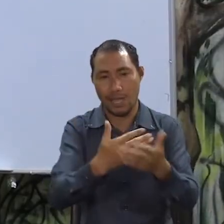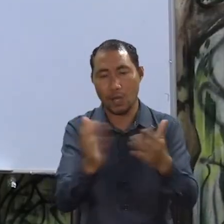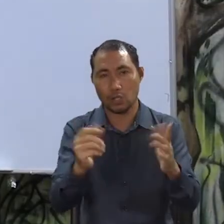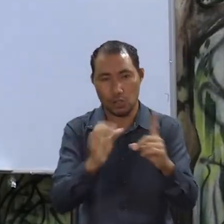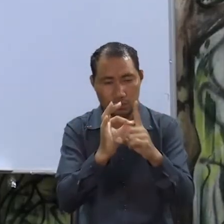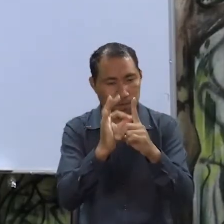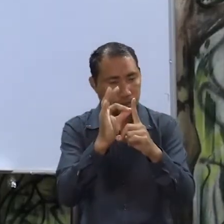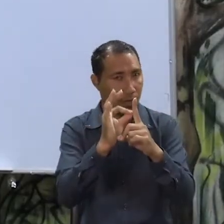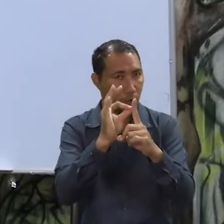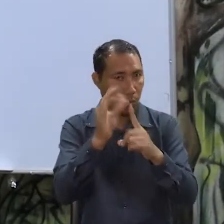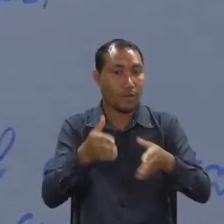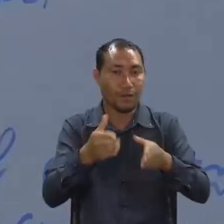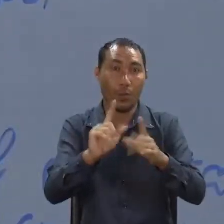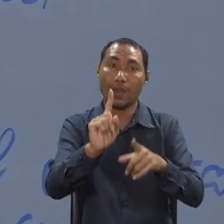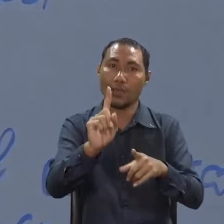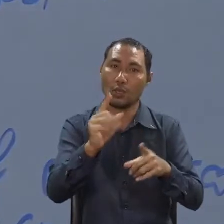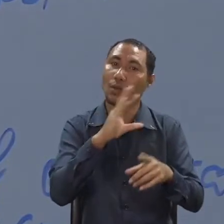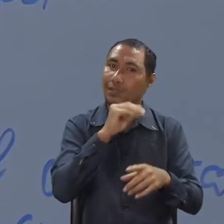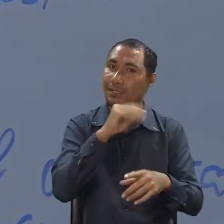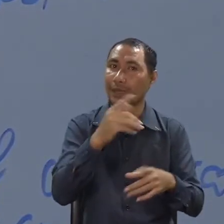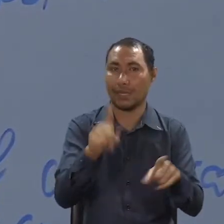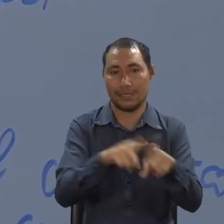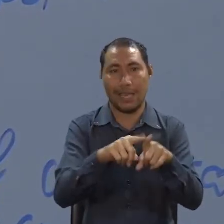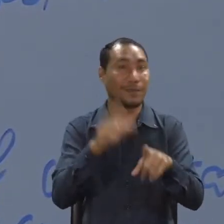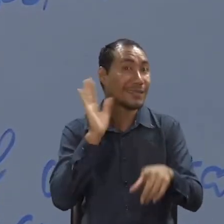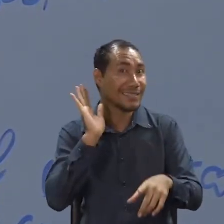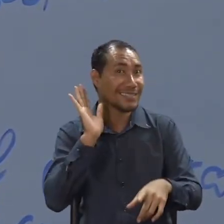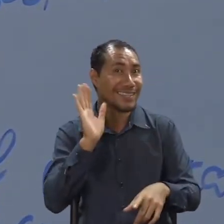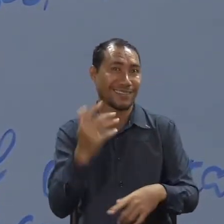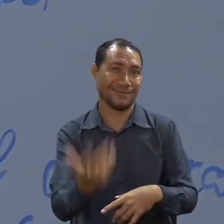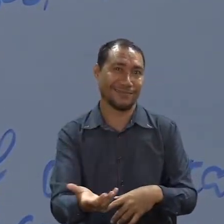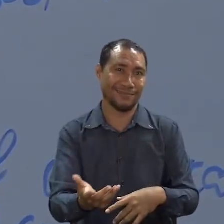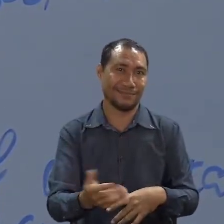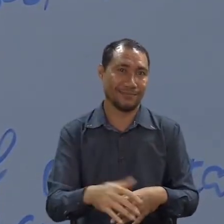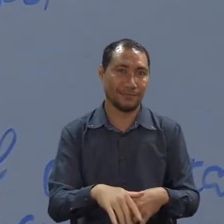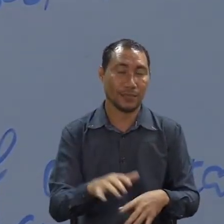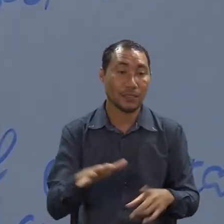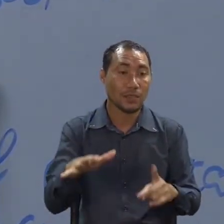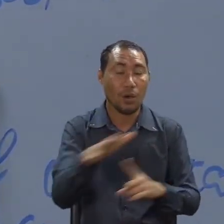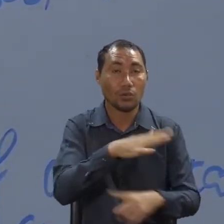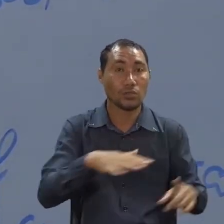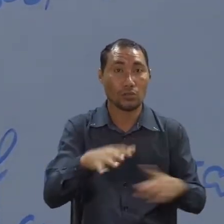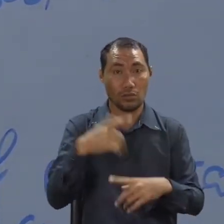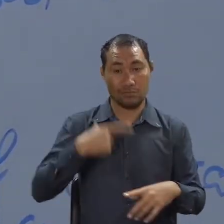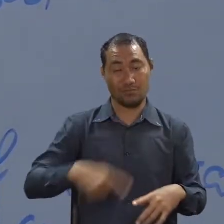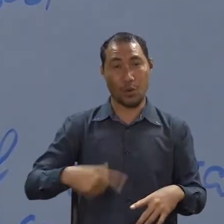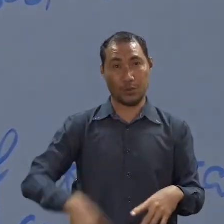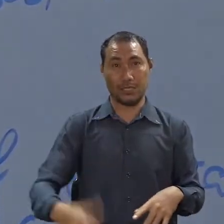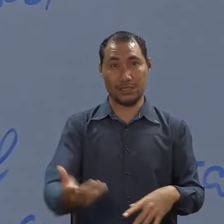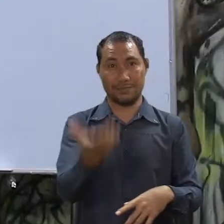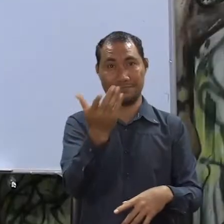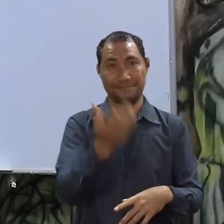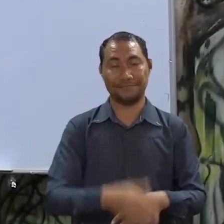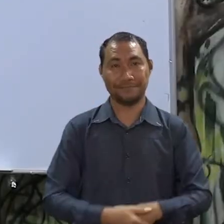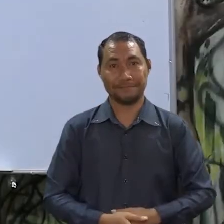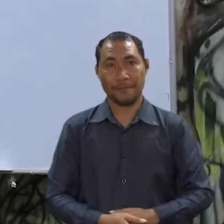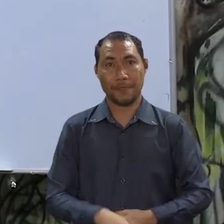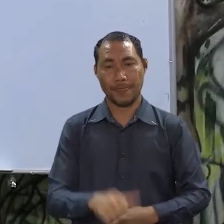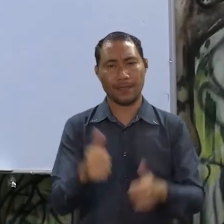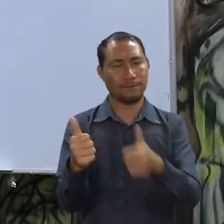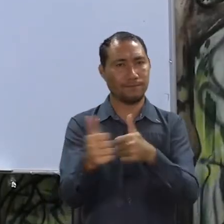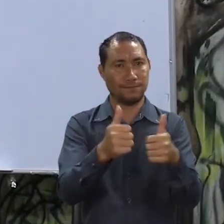way that we speak and listen in social purposes.